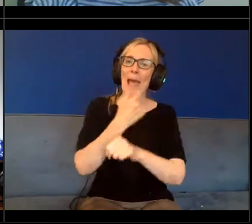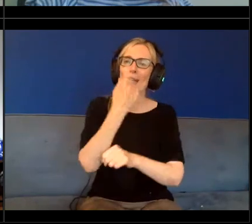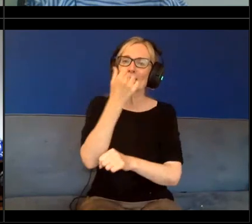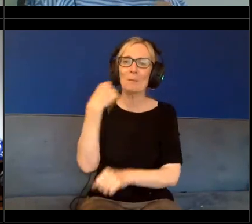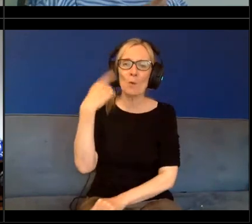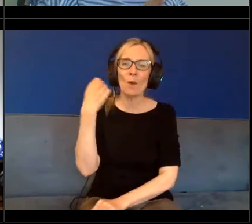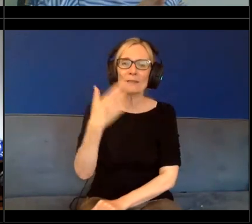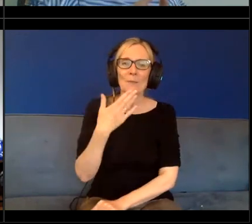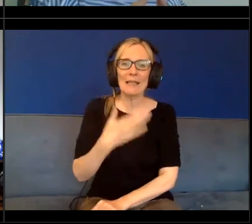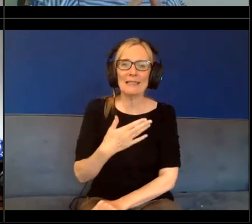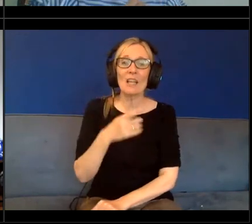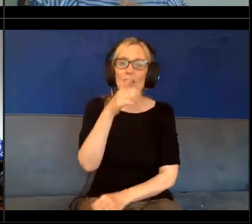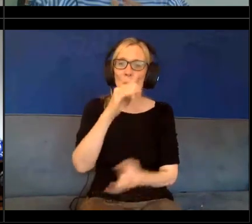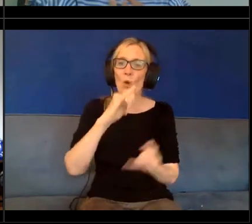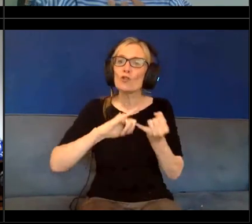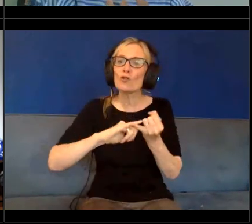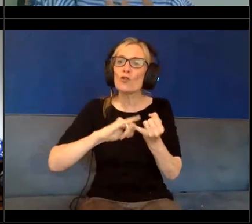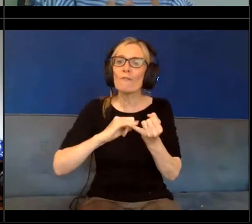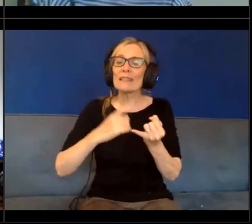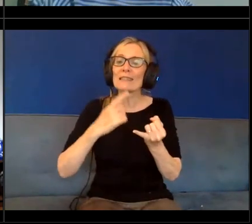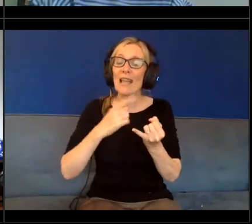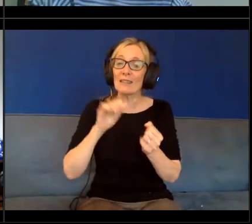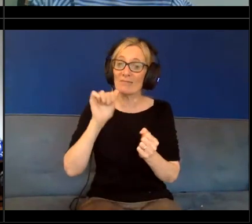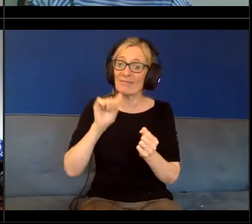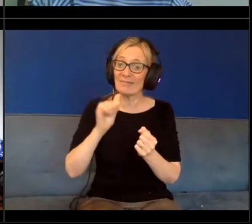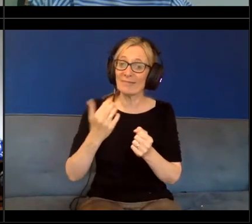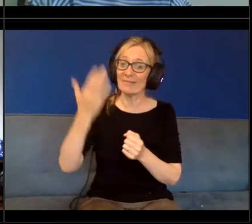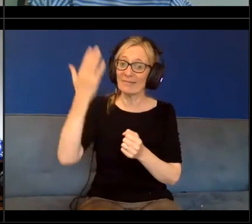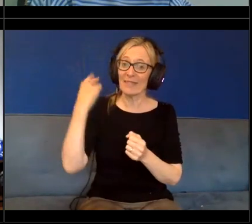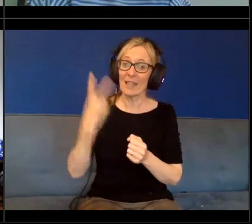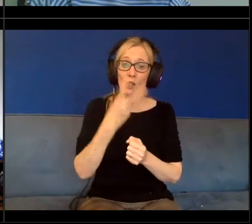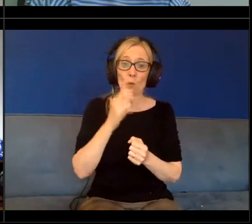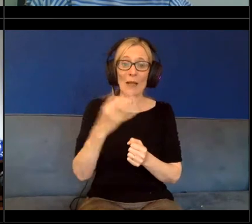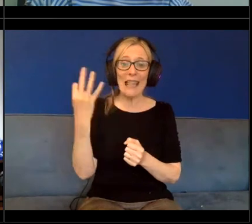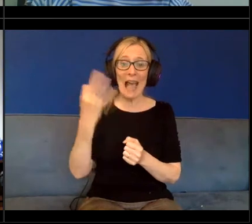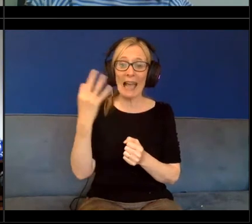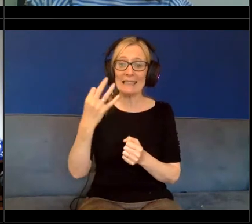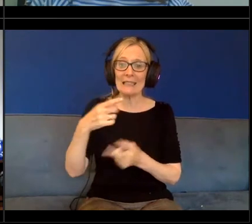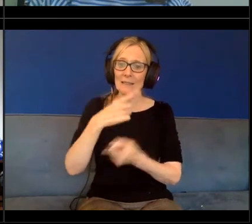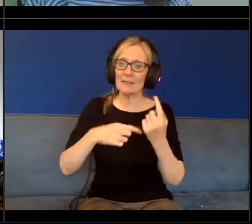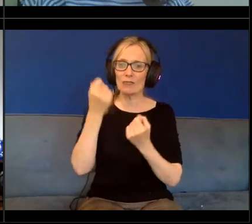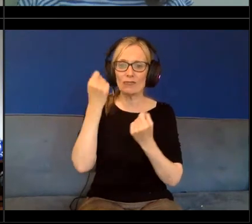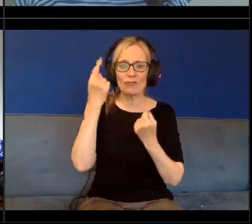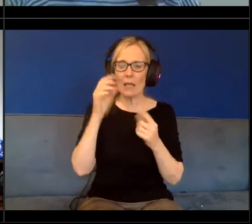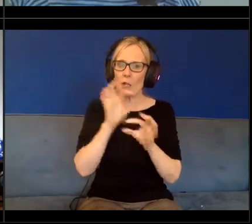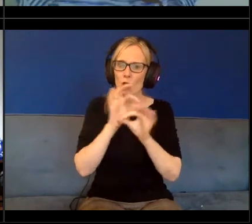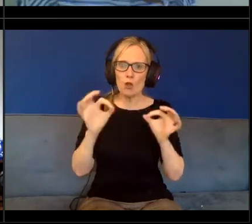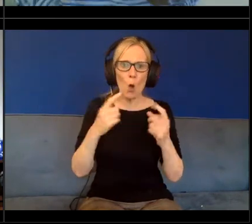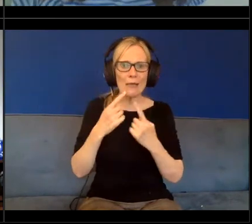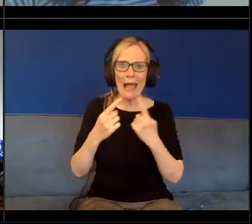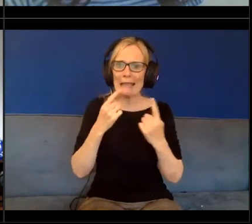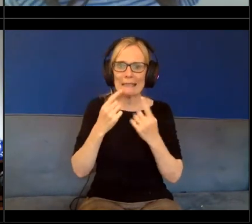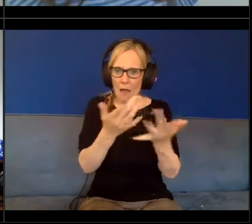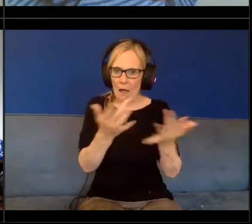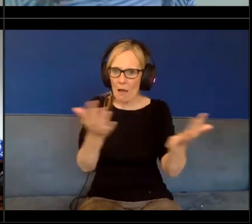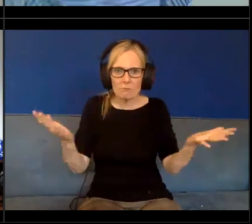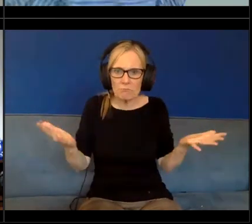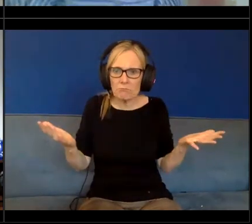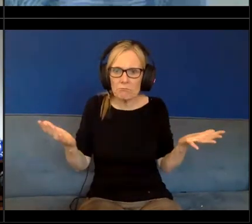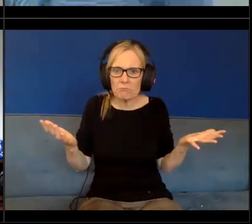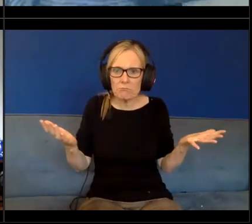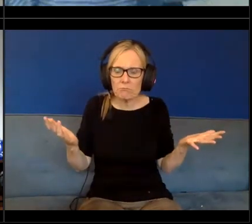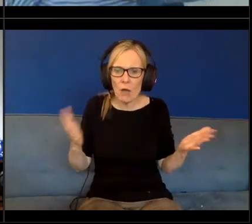Yeah, sure. Back in 2018, we kind of realised that we didn't have any data. There was no data about what